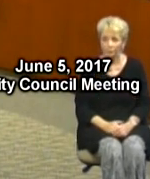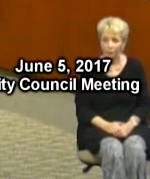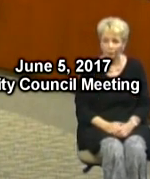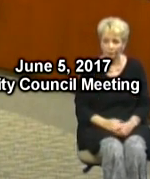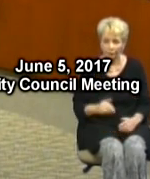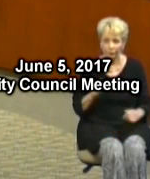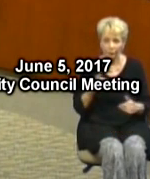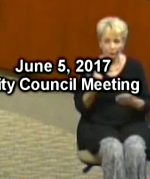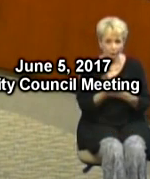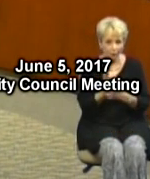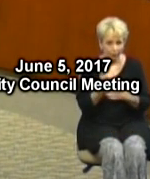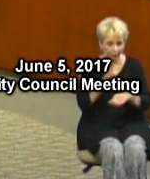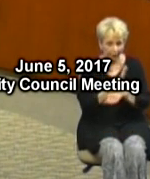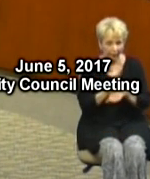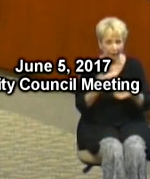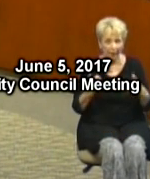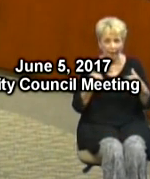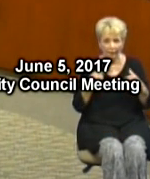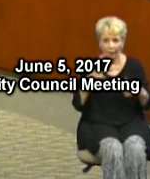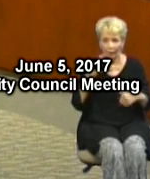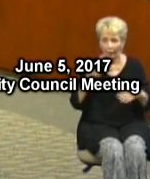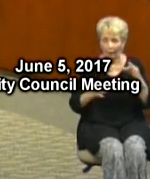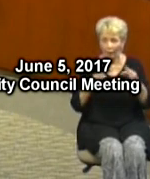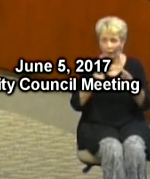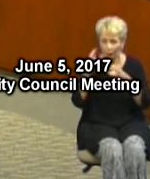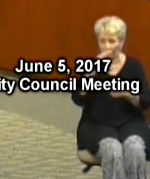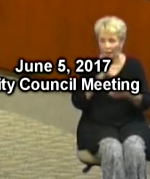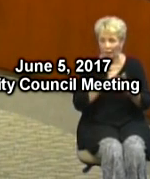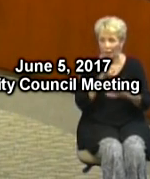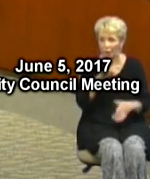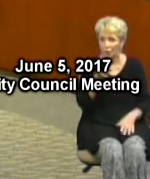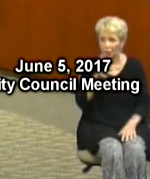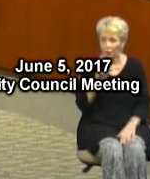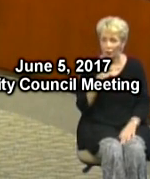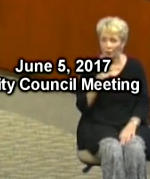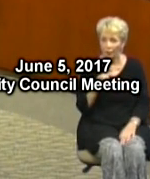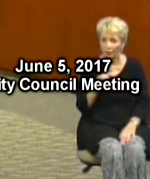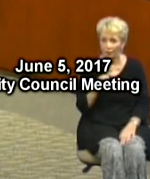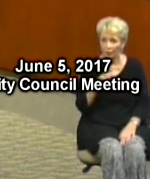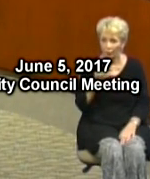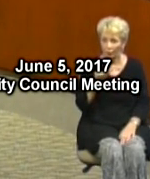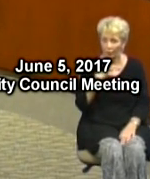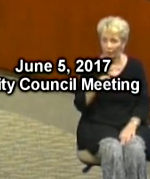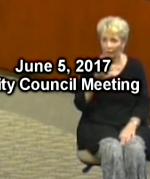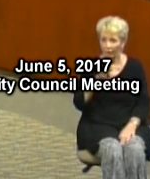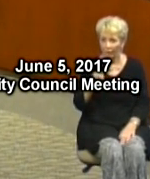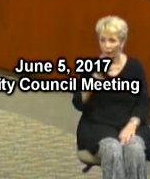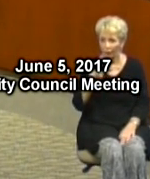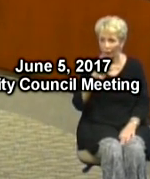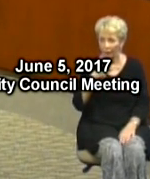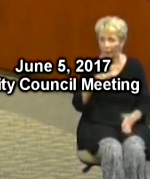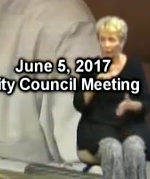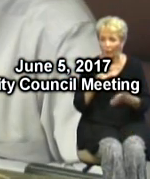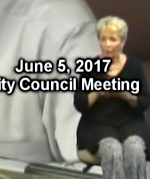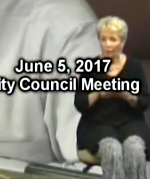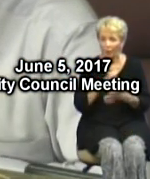Under new business, we have a public hearing to consider rezoning a 20.52-acre portion of